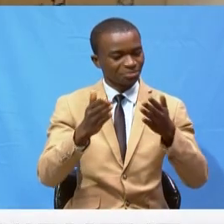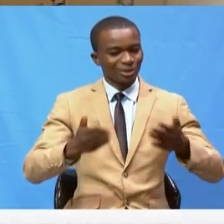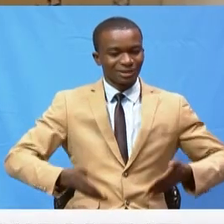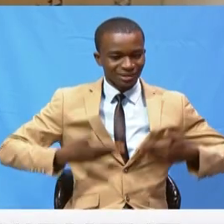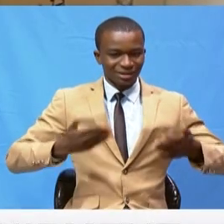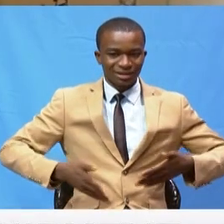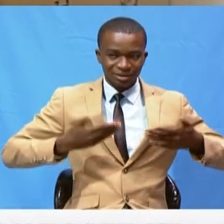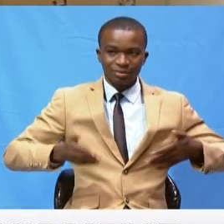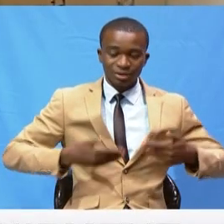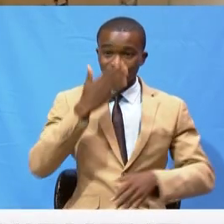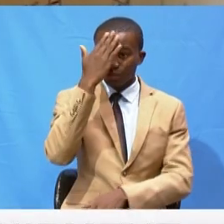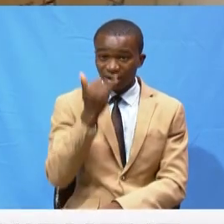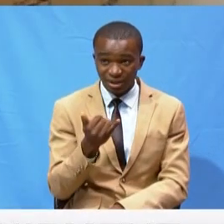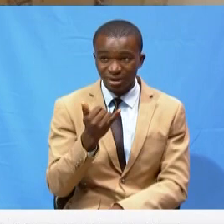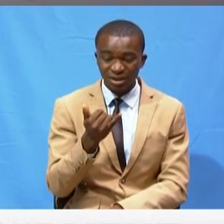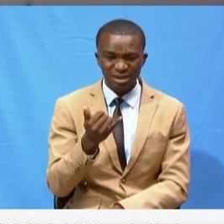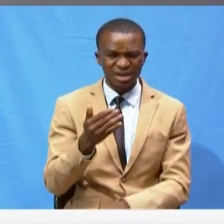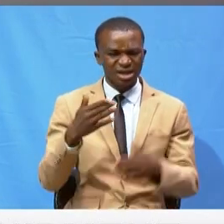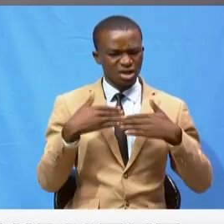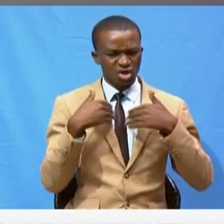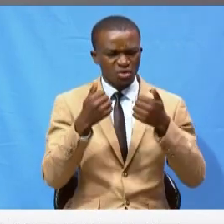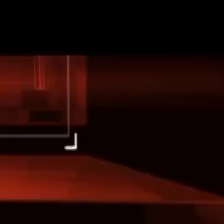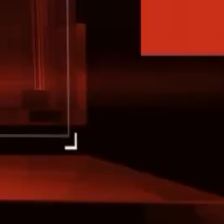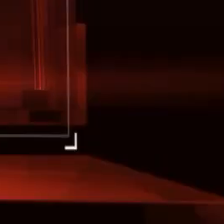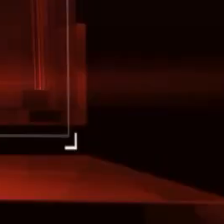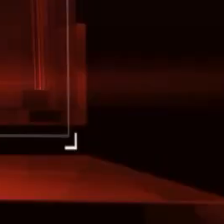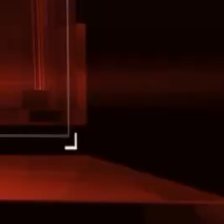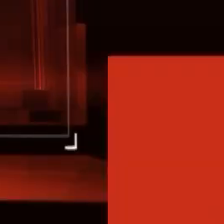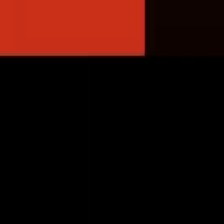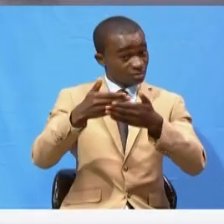Mumba District Hospital receives digital equipment.